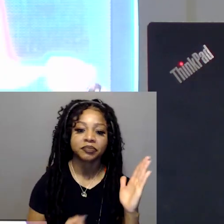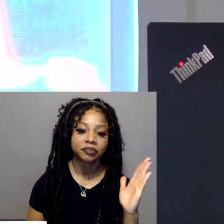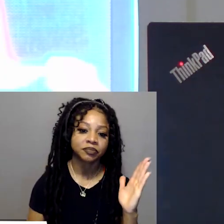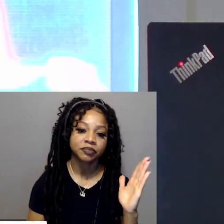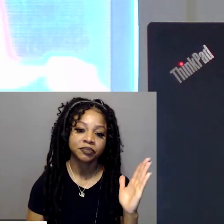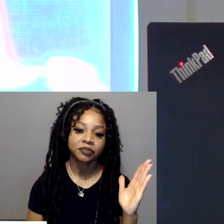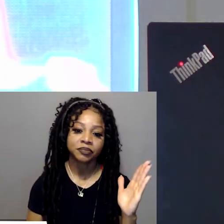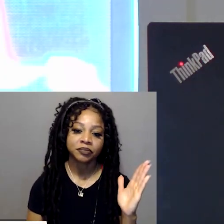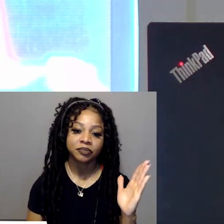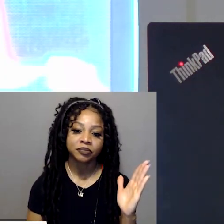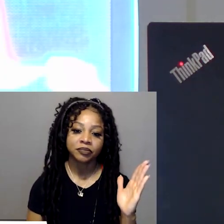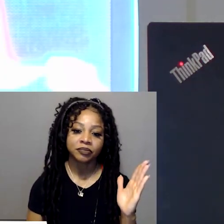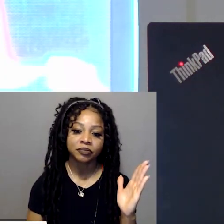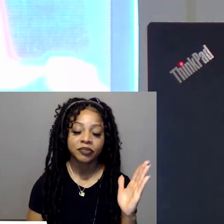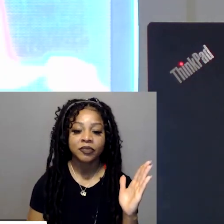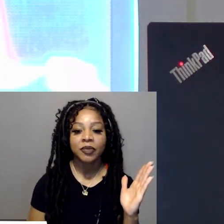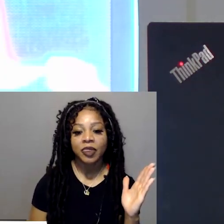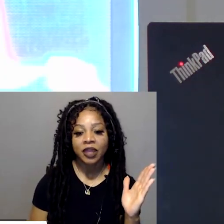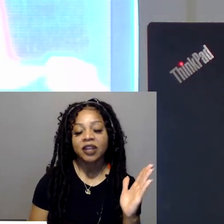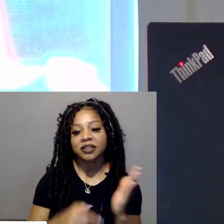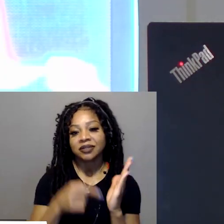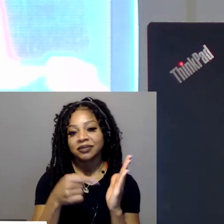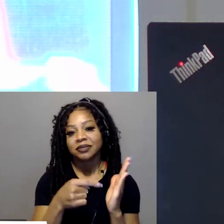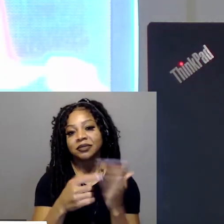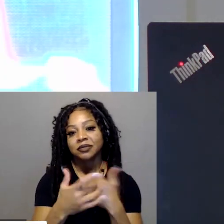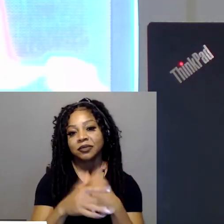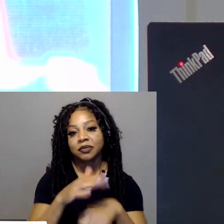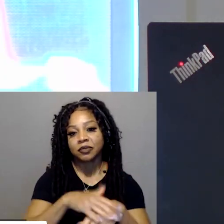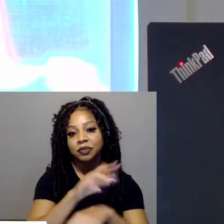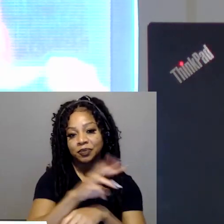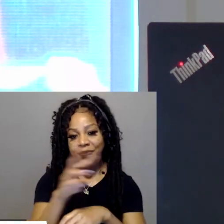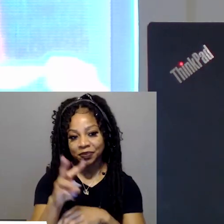like information and booklets that we have on our website.